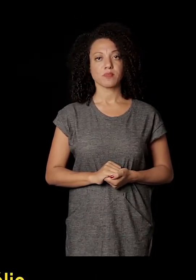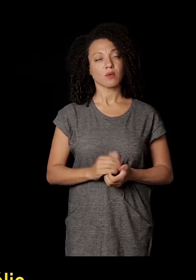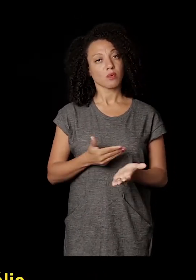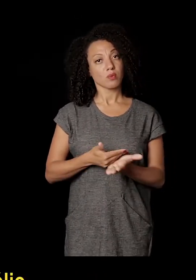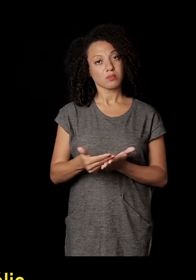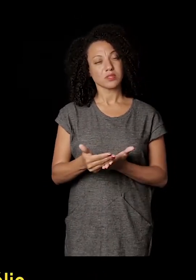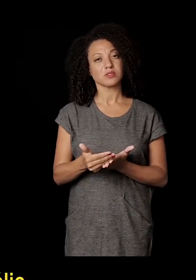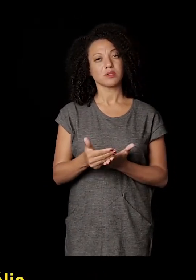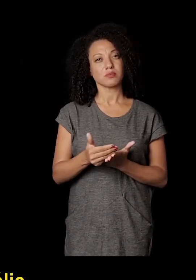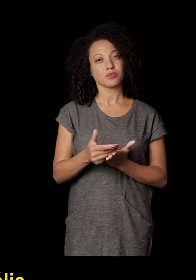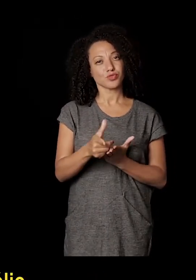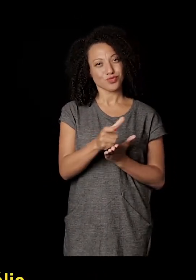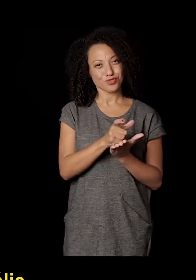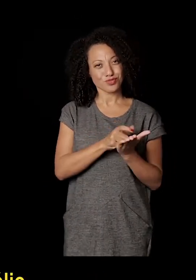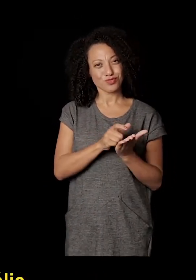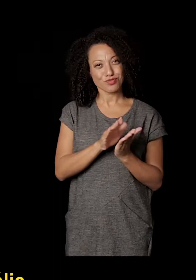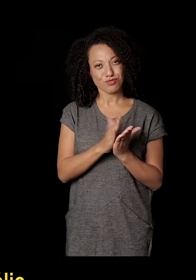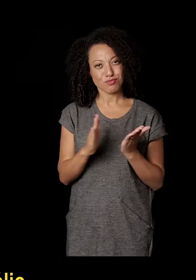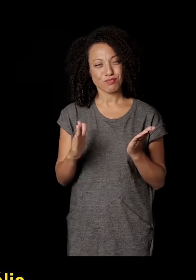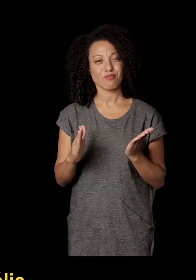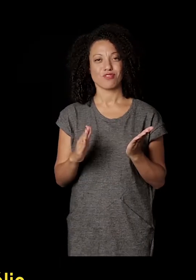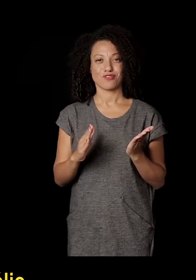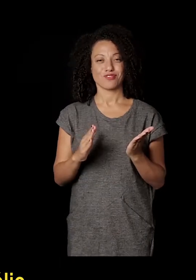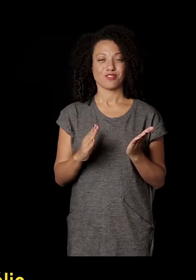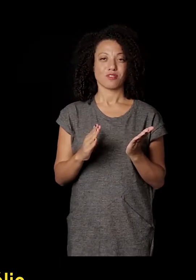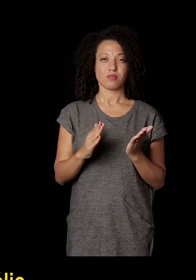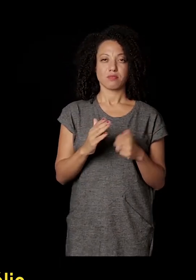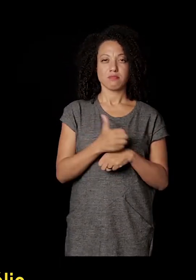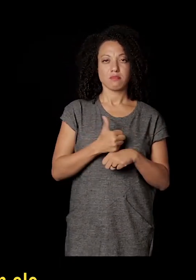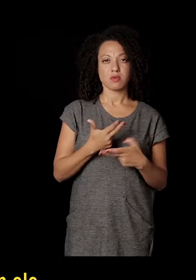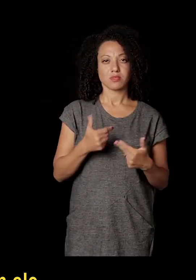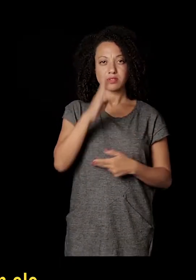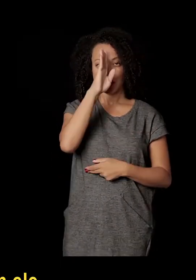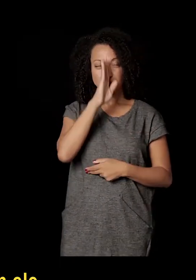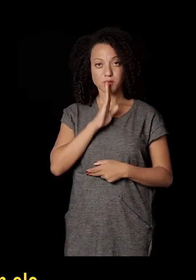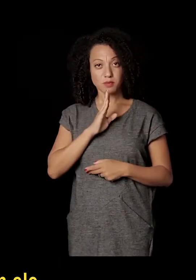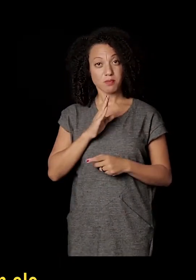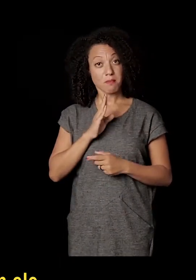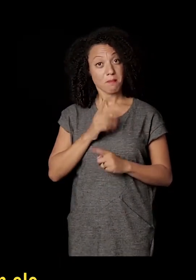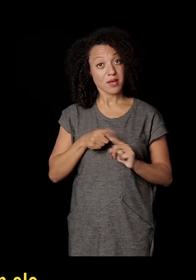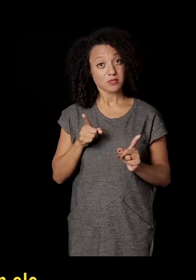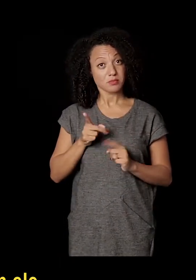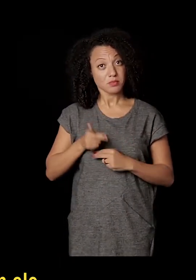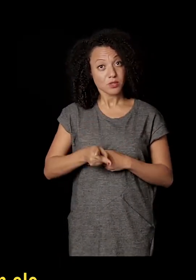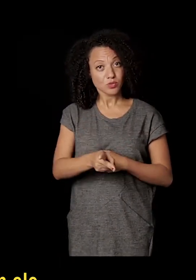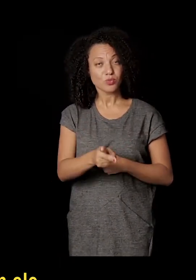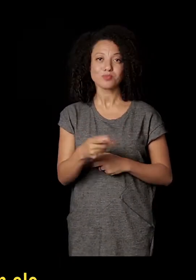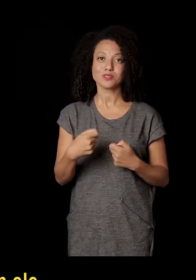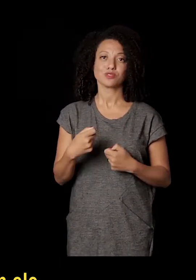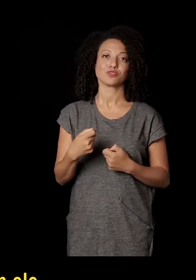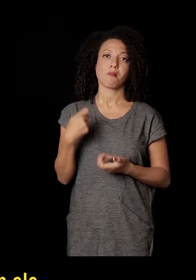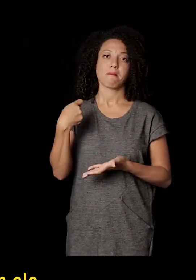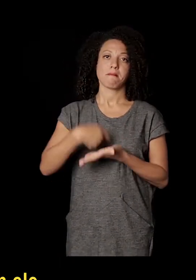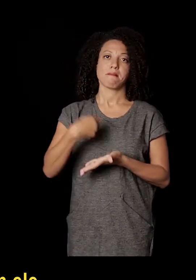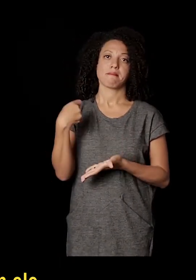We began the portfolio as something that was free, and in order to keep it going,